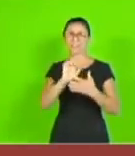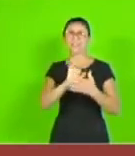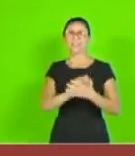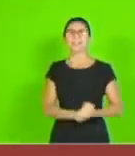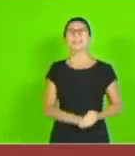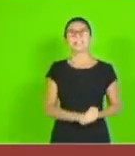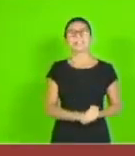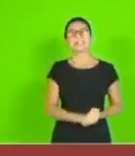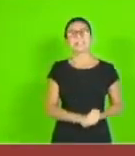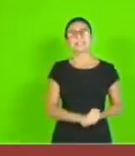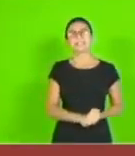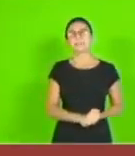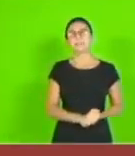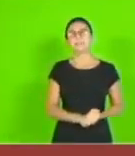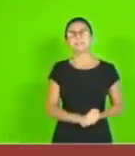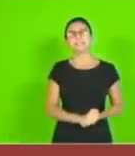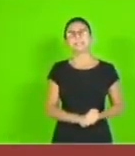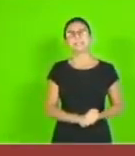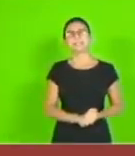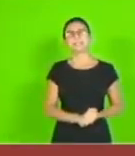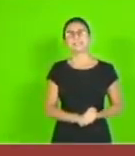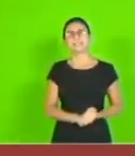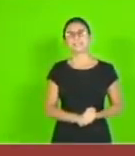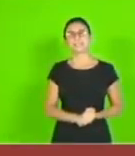If you're not attentive, if you're not vigilant.